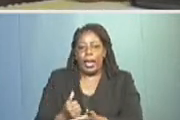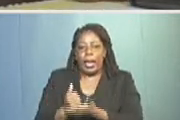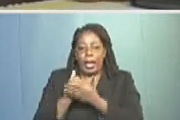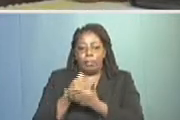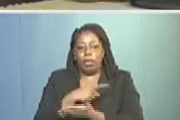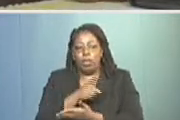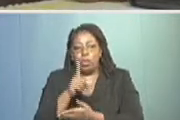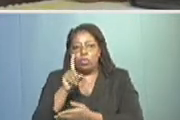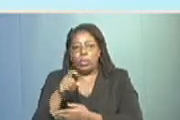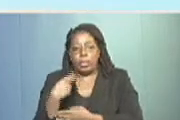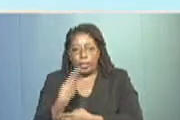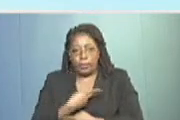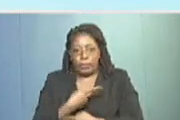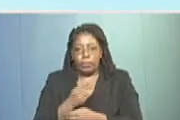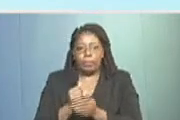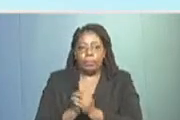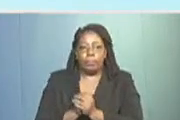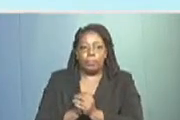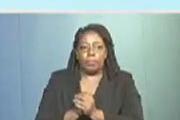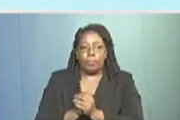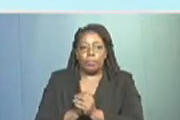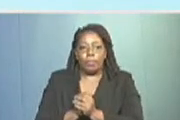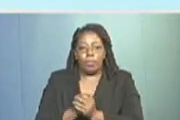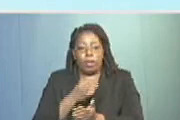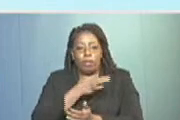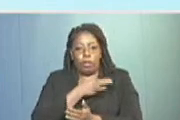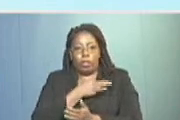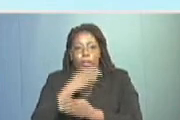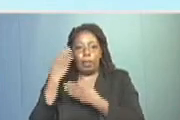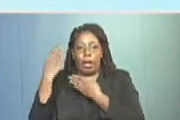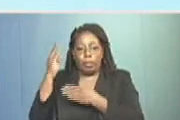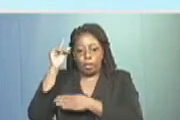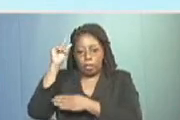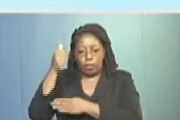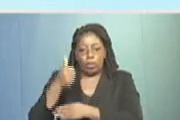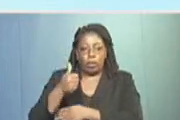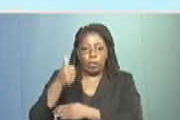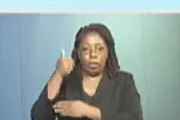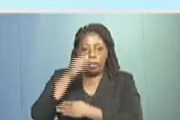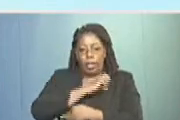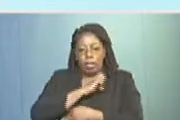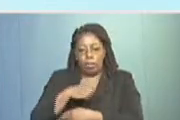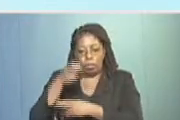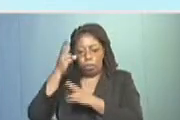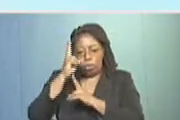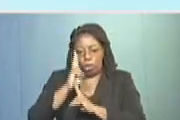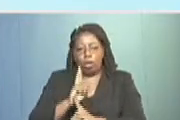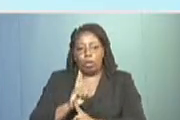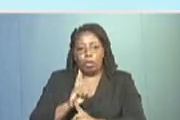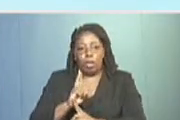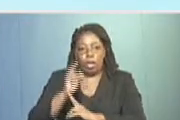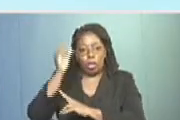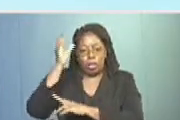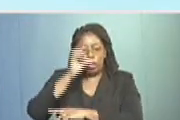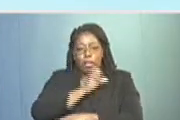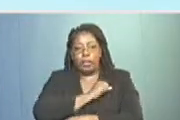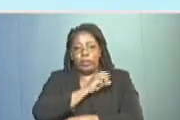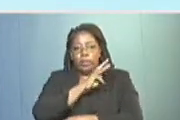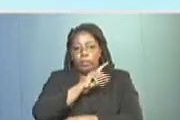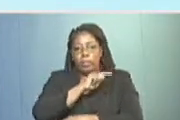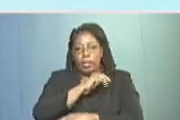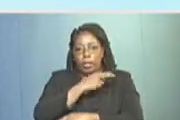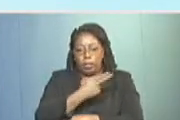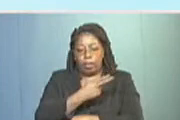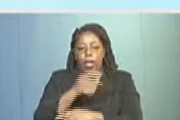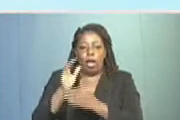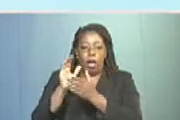who need us. Patron of Volunteer Bahamas, Governor General, His Excellency the Most Honorable Sir Cornelius Smith, applauded the